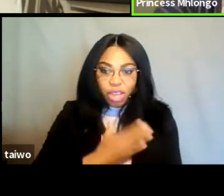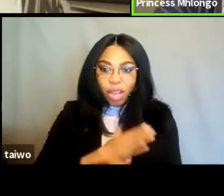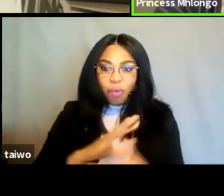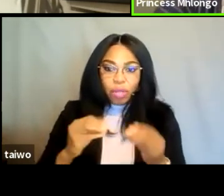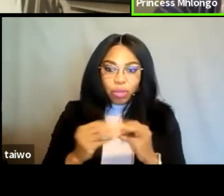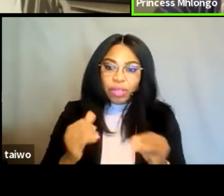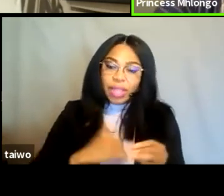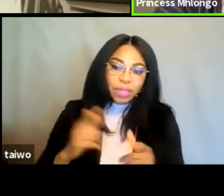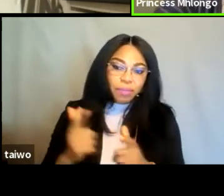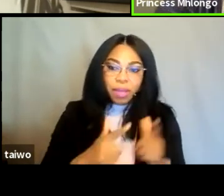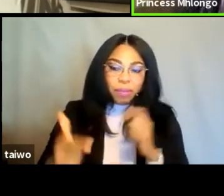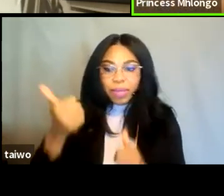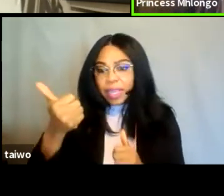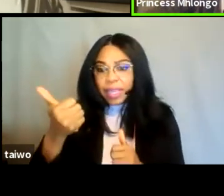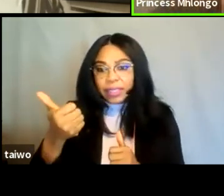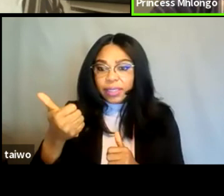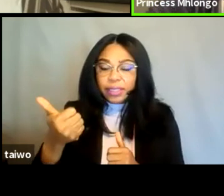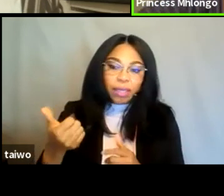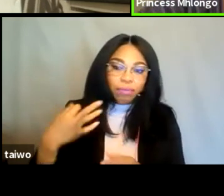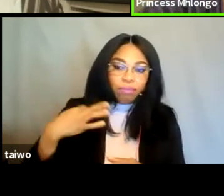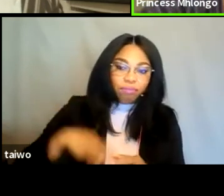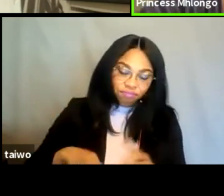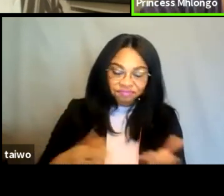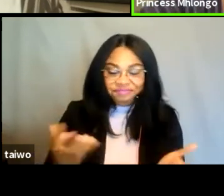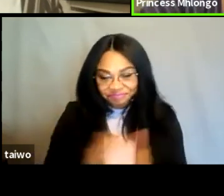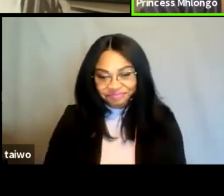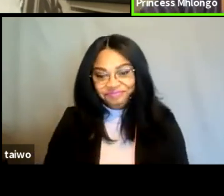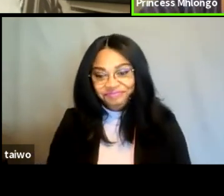biggest take home with you.